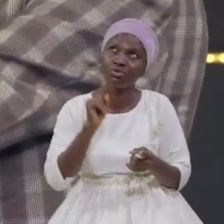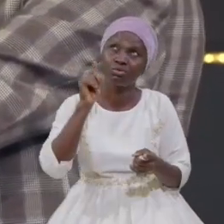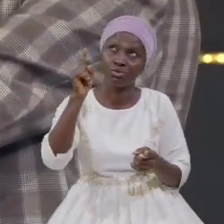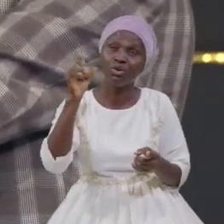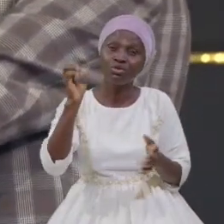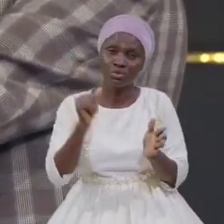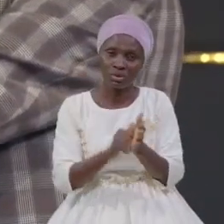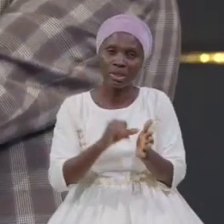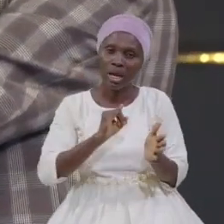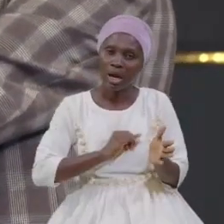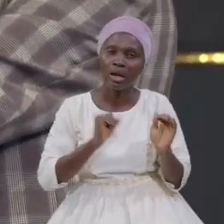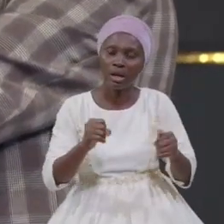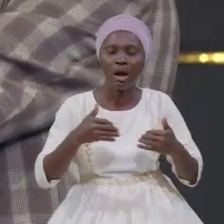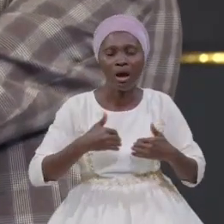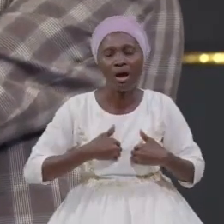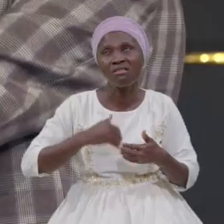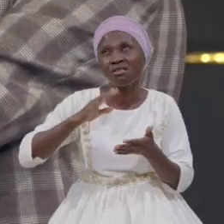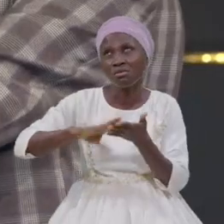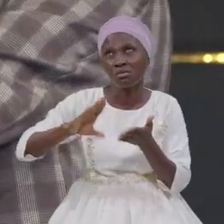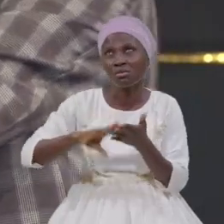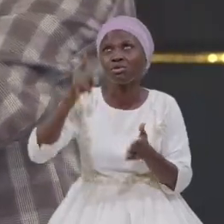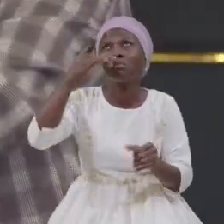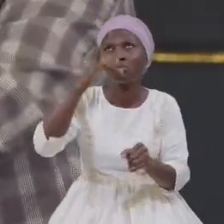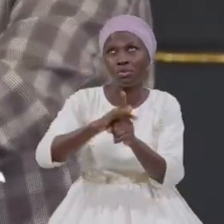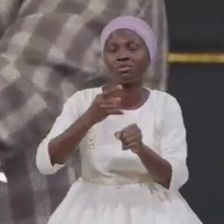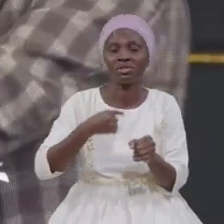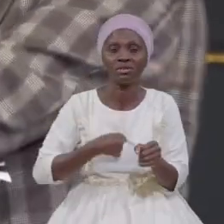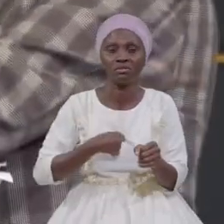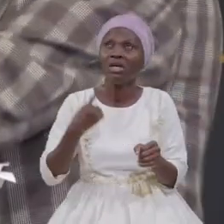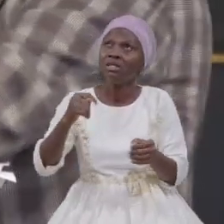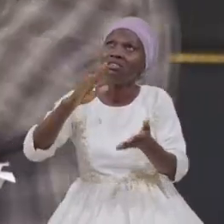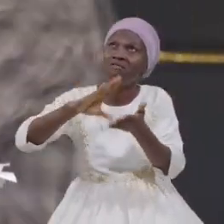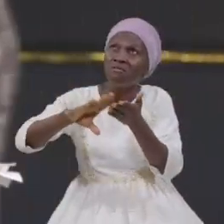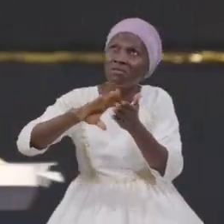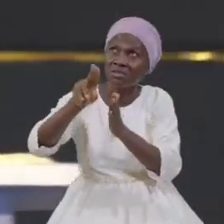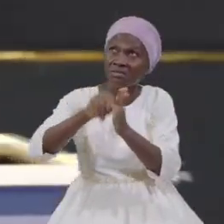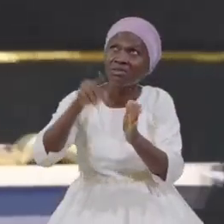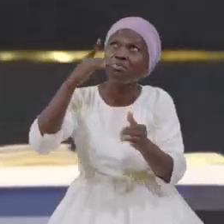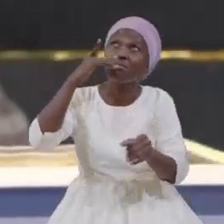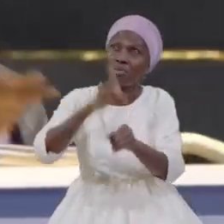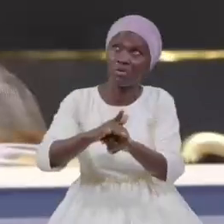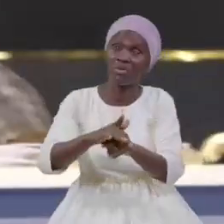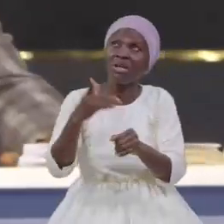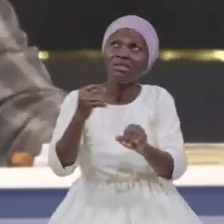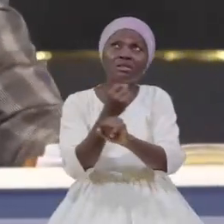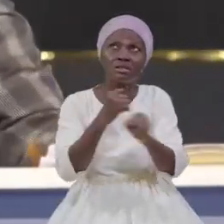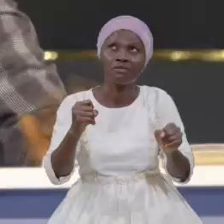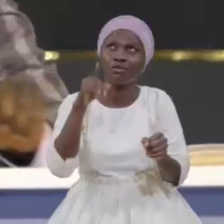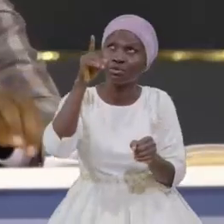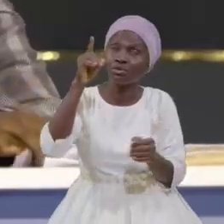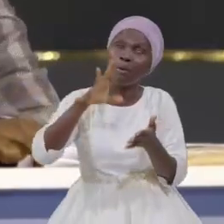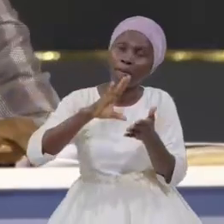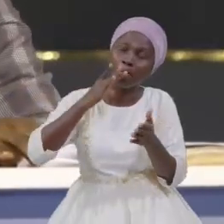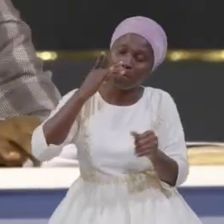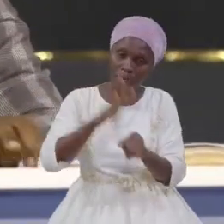have the pardon you promised. The forgiveness you promised. The salvation you